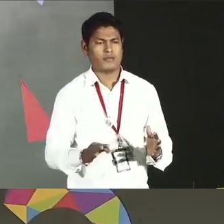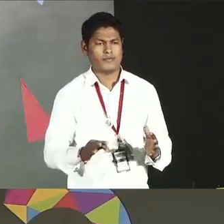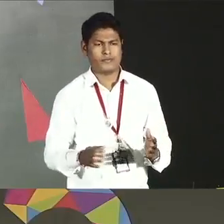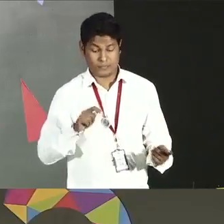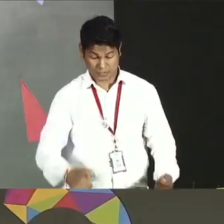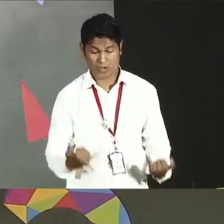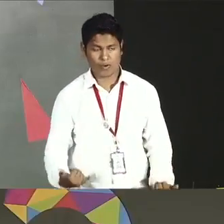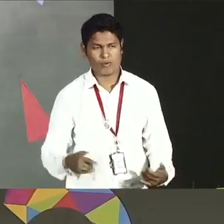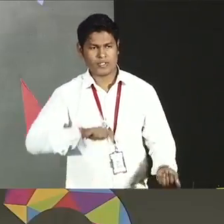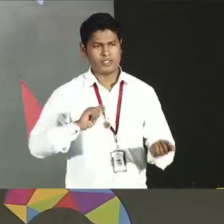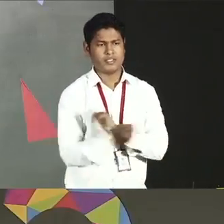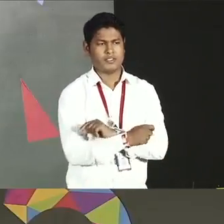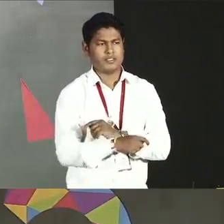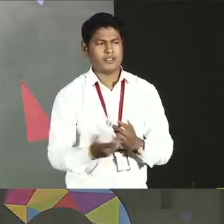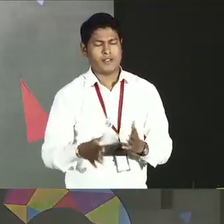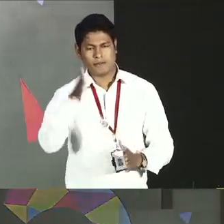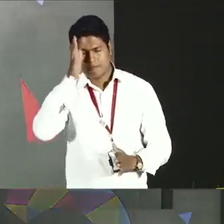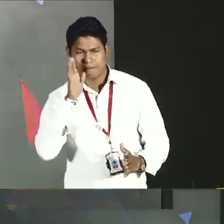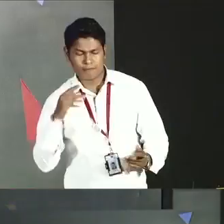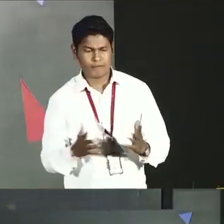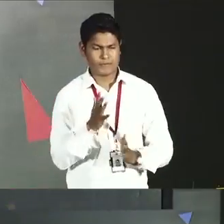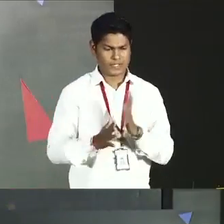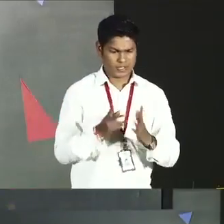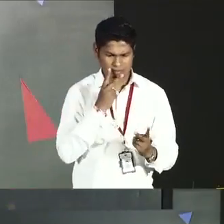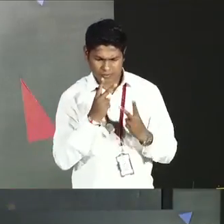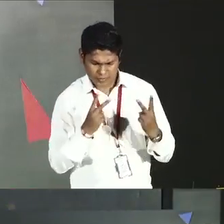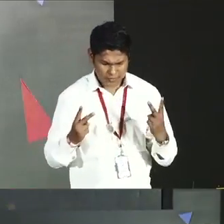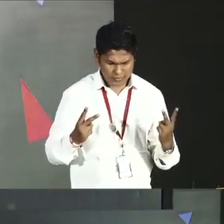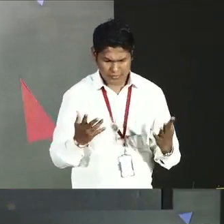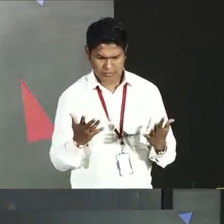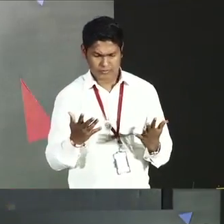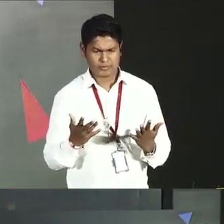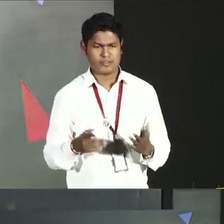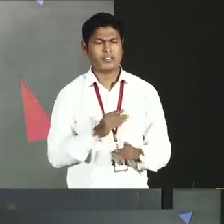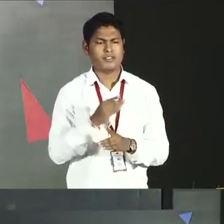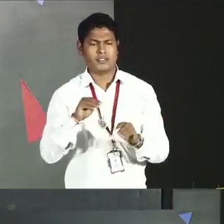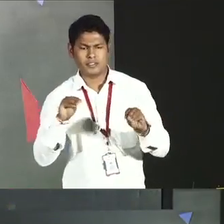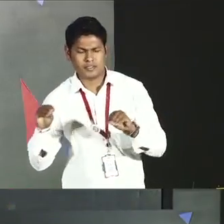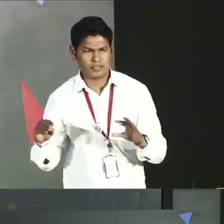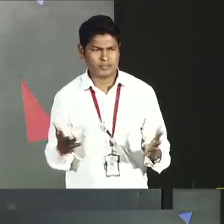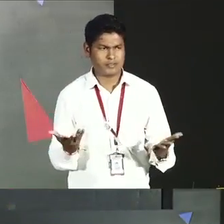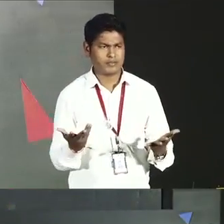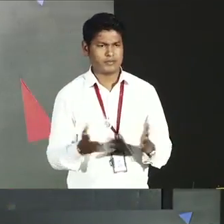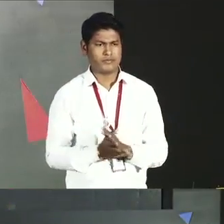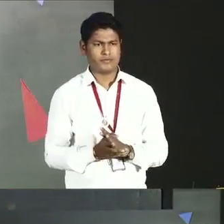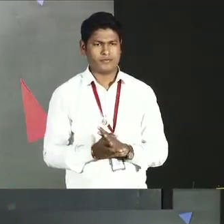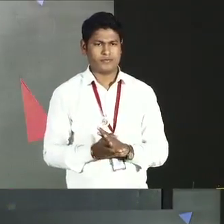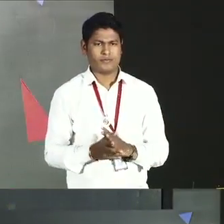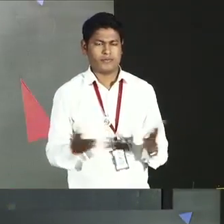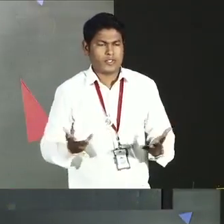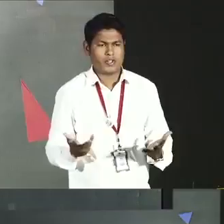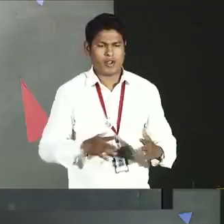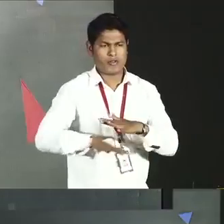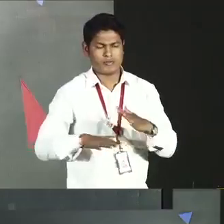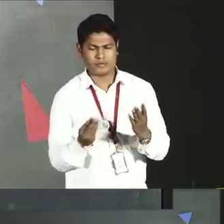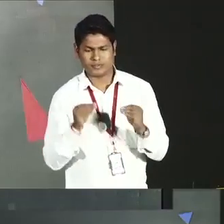So here's the problem. The problem is that every child starts to develop these signs and symptoms, many